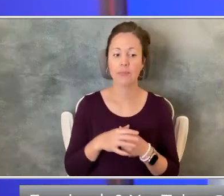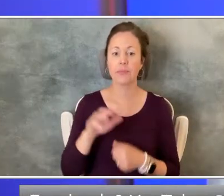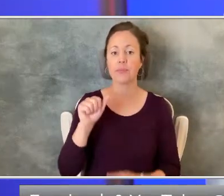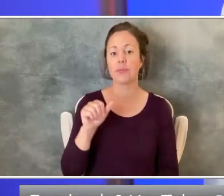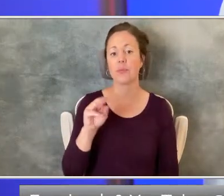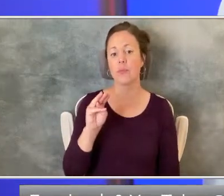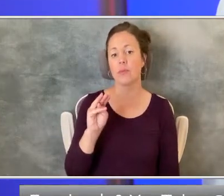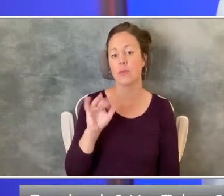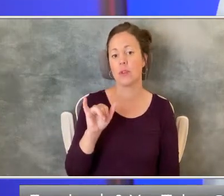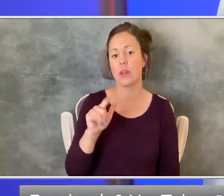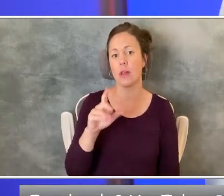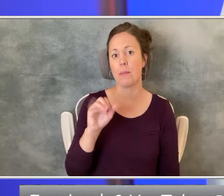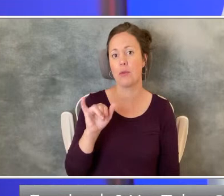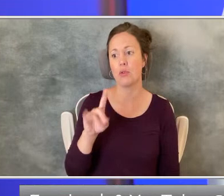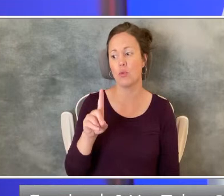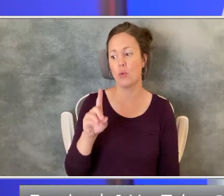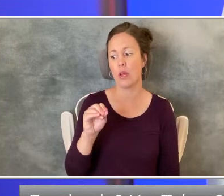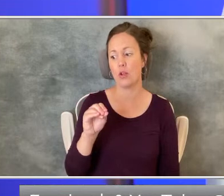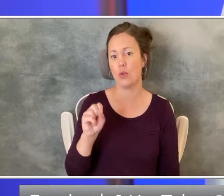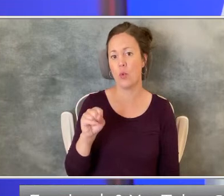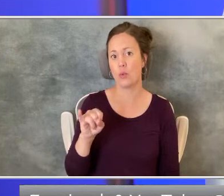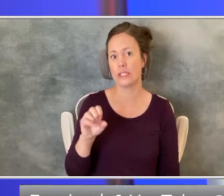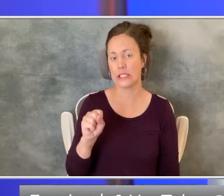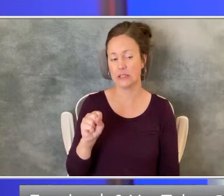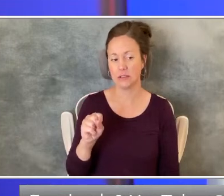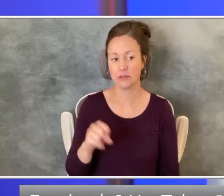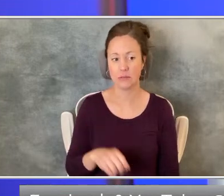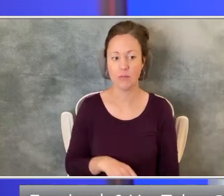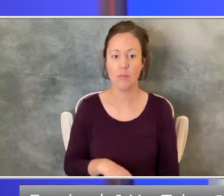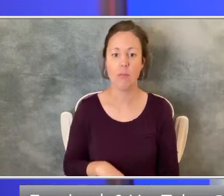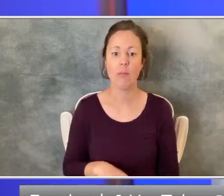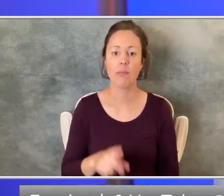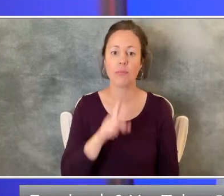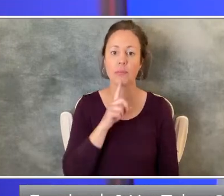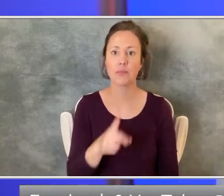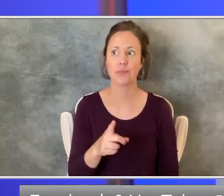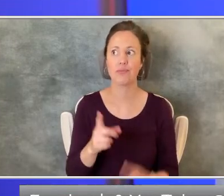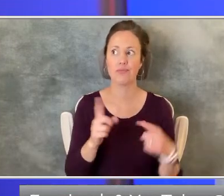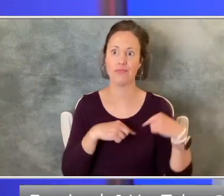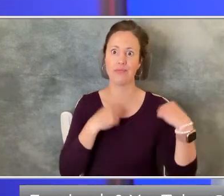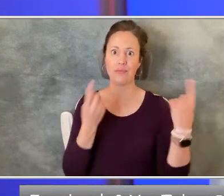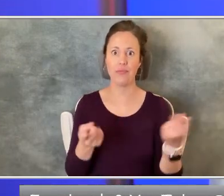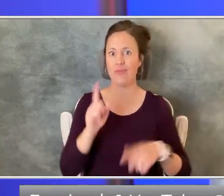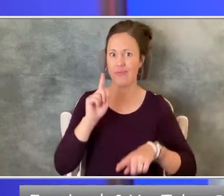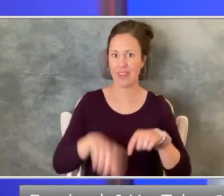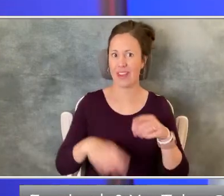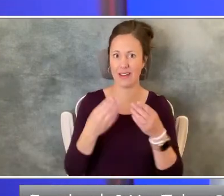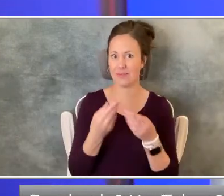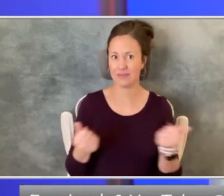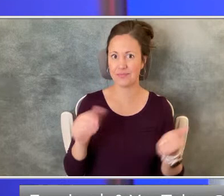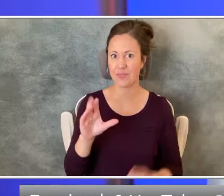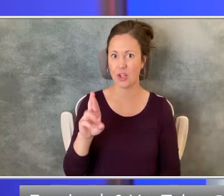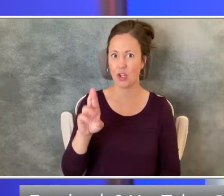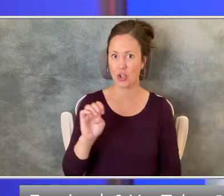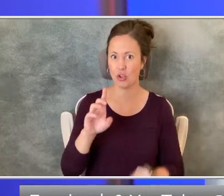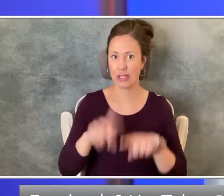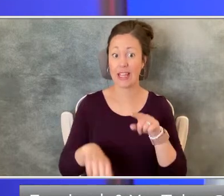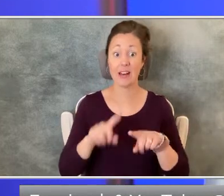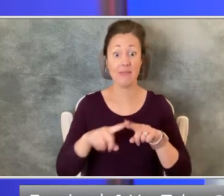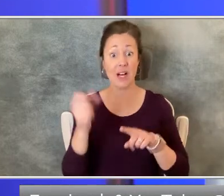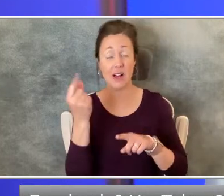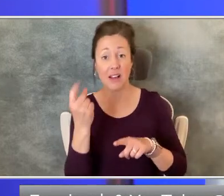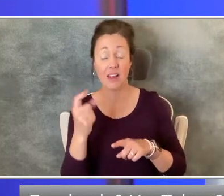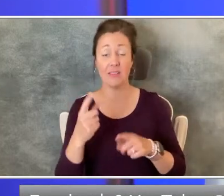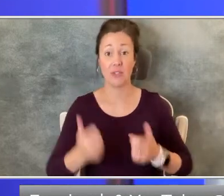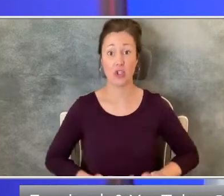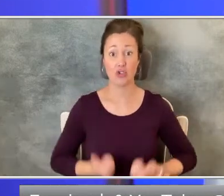Amyloidosis has historically been considered an incurable disease. However, we've quadrupled the survival since I started out in